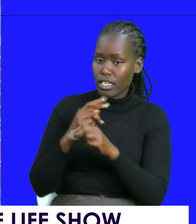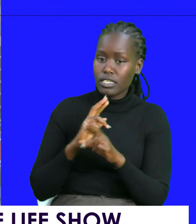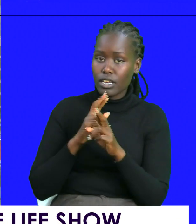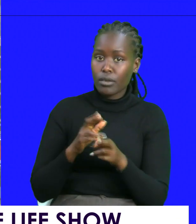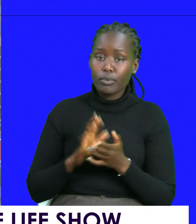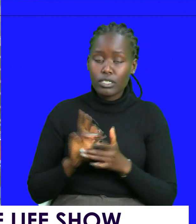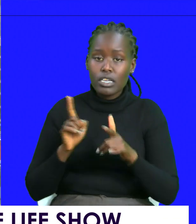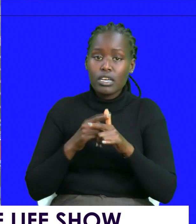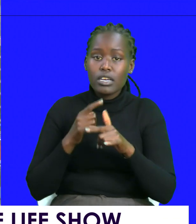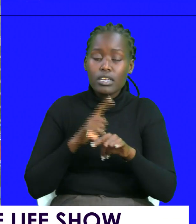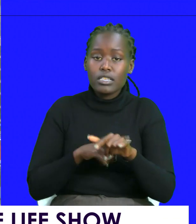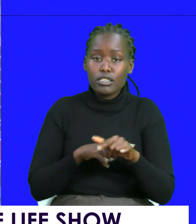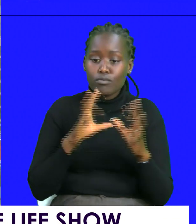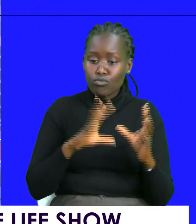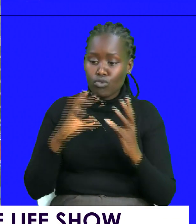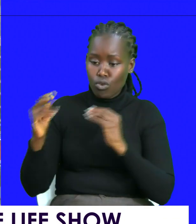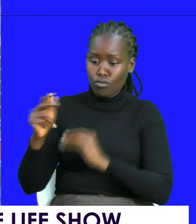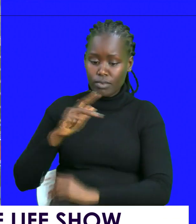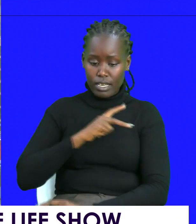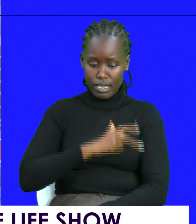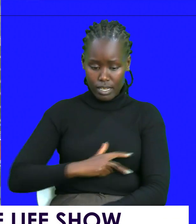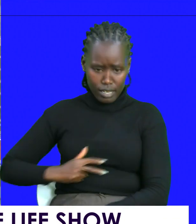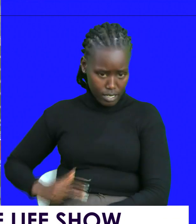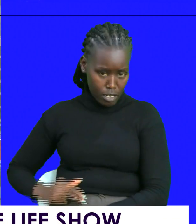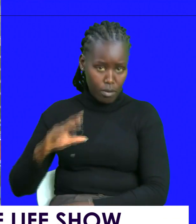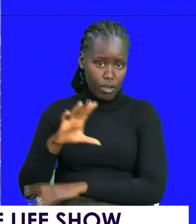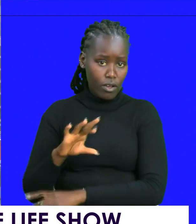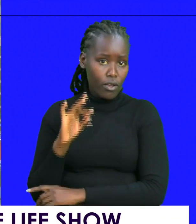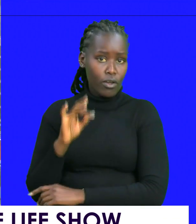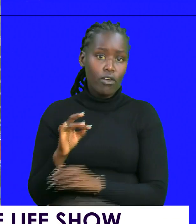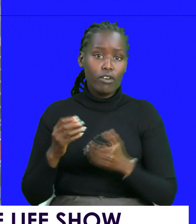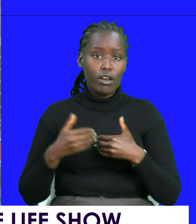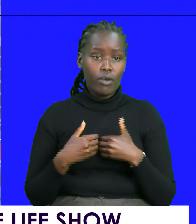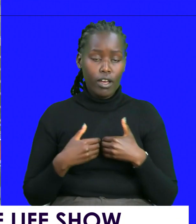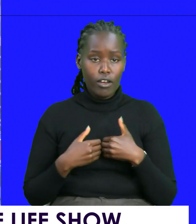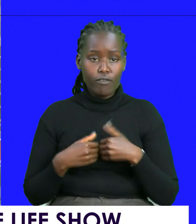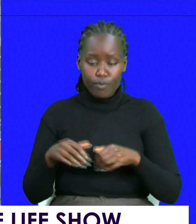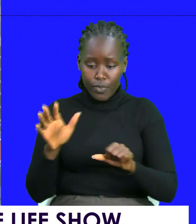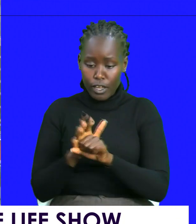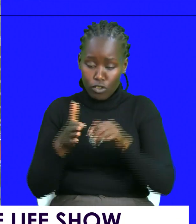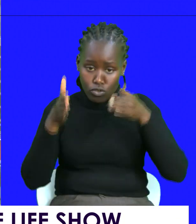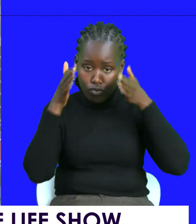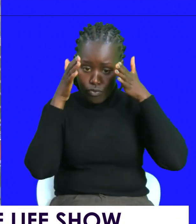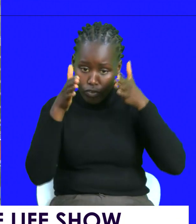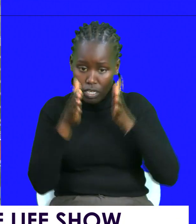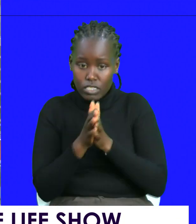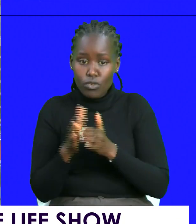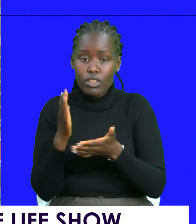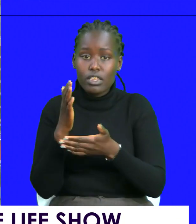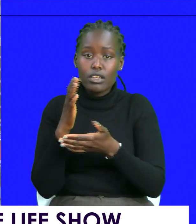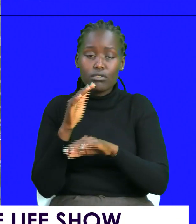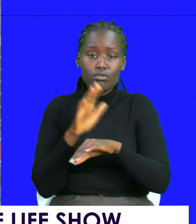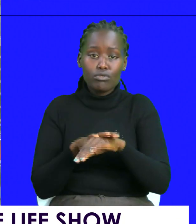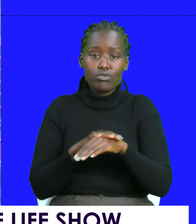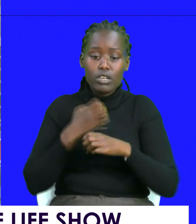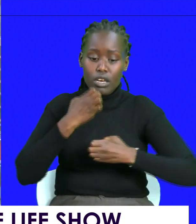When you go around Denmark, I'm sure you'd find that there is a lot of focus on the right emotions. People